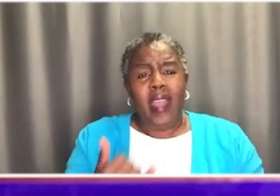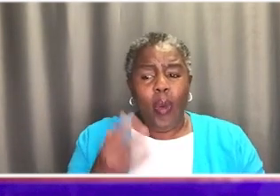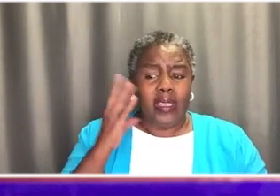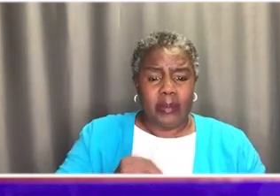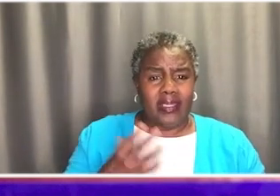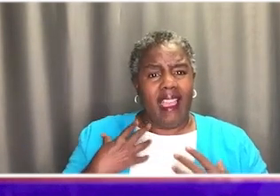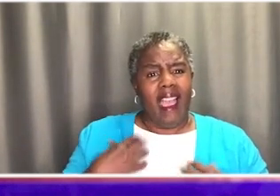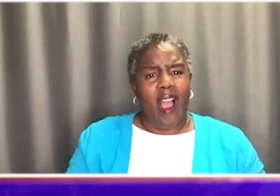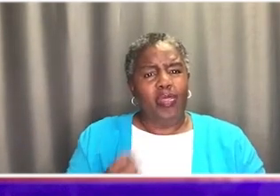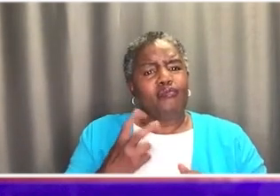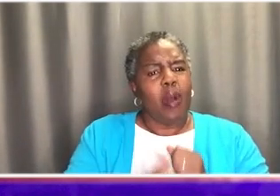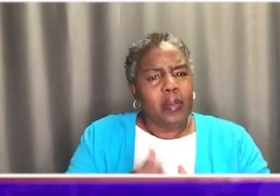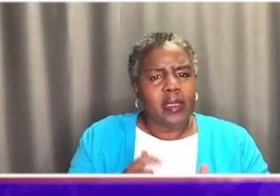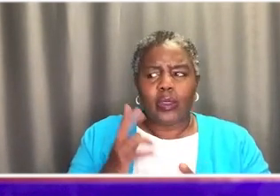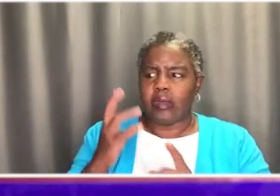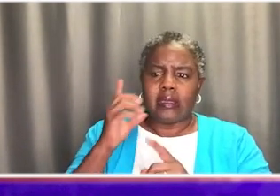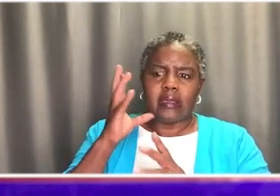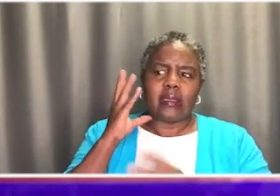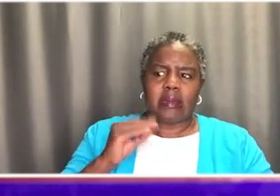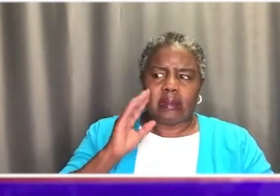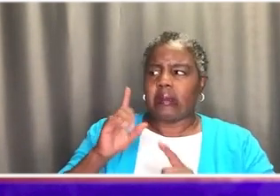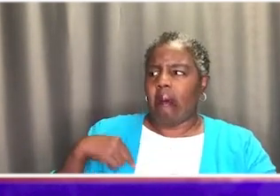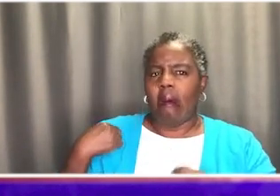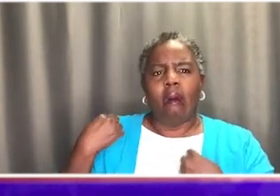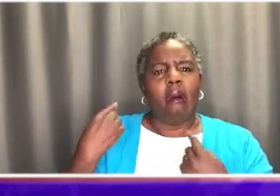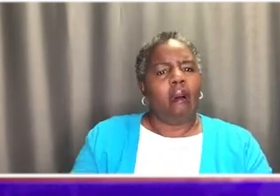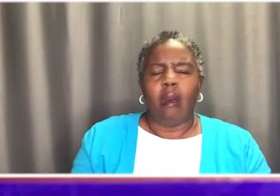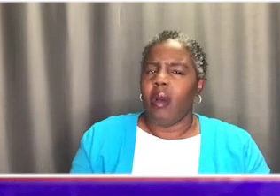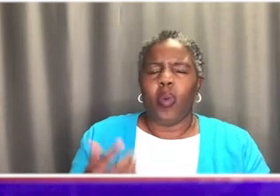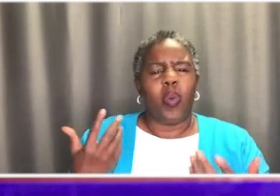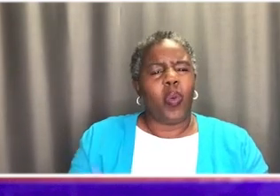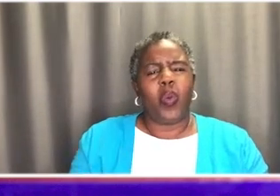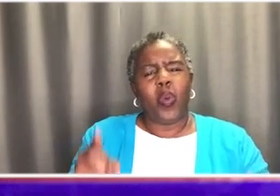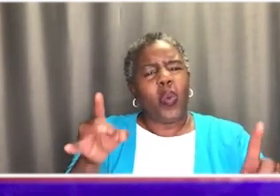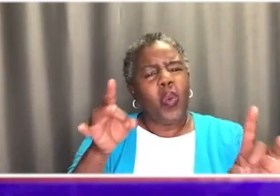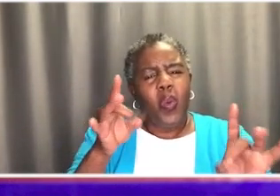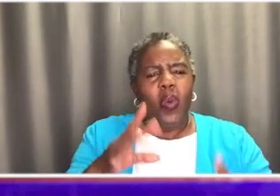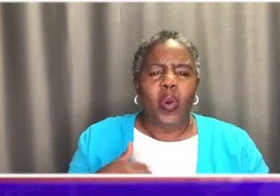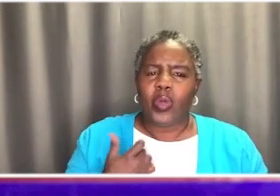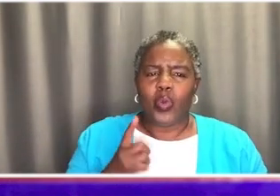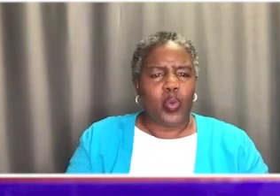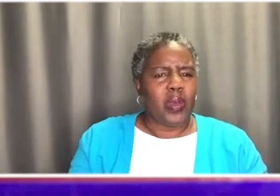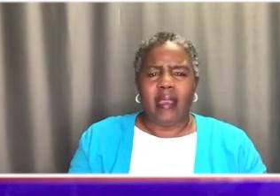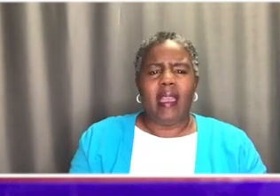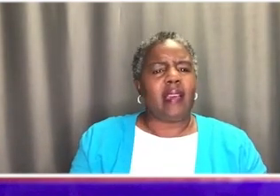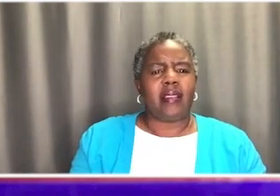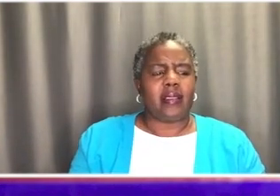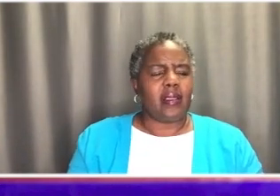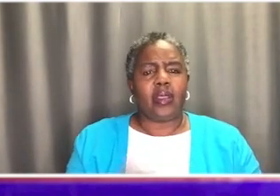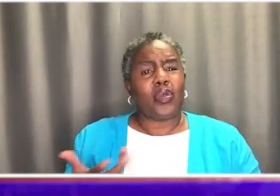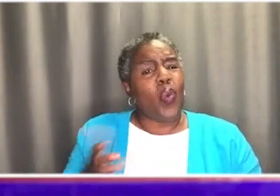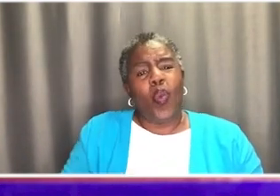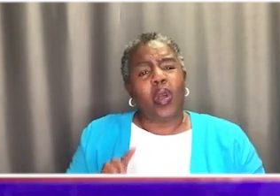you've been through so much that you've allowed yourself to no longer want to go to